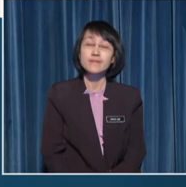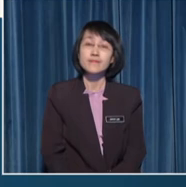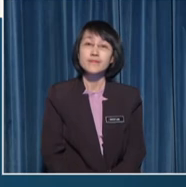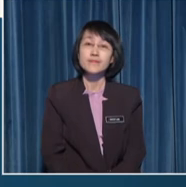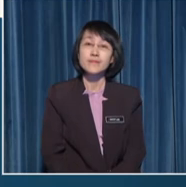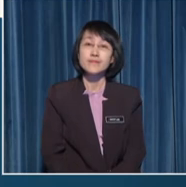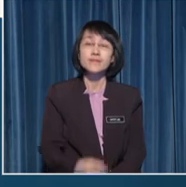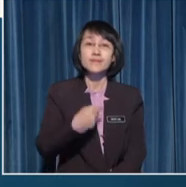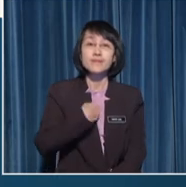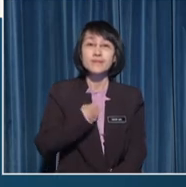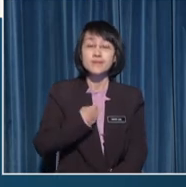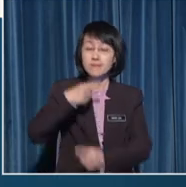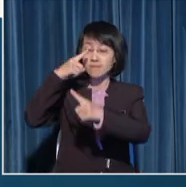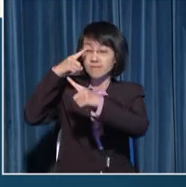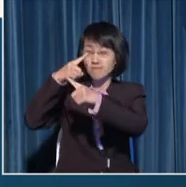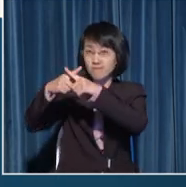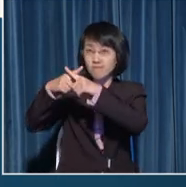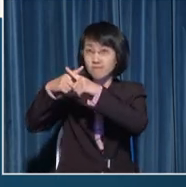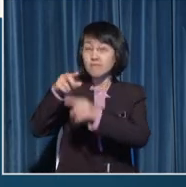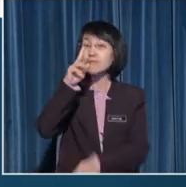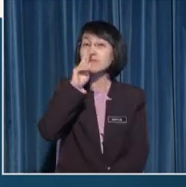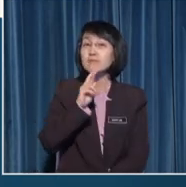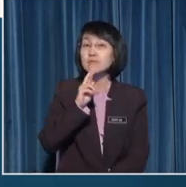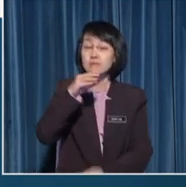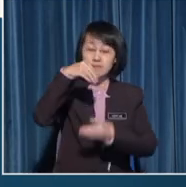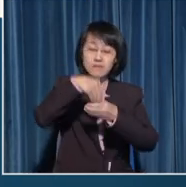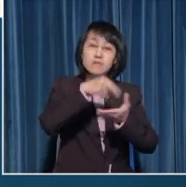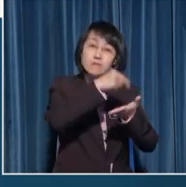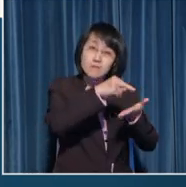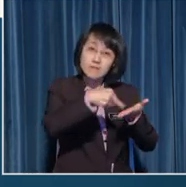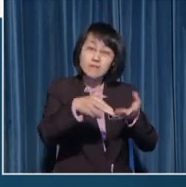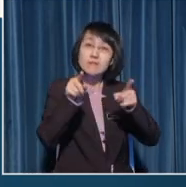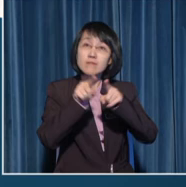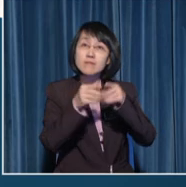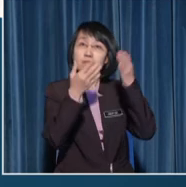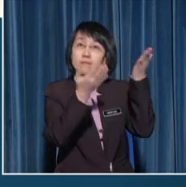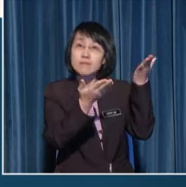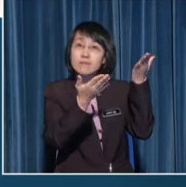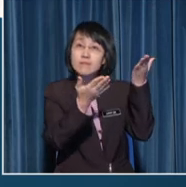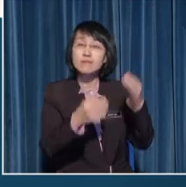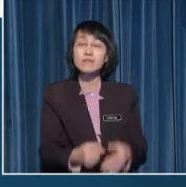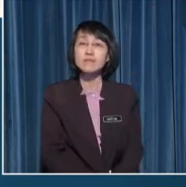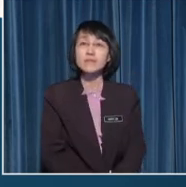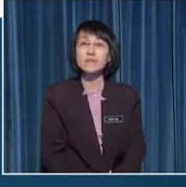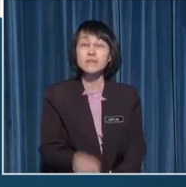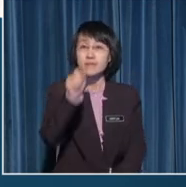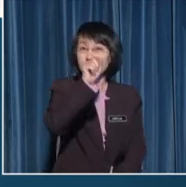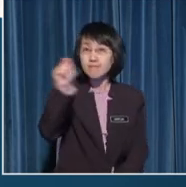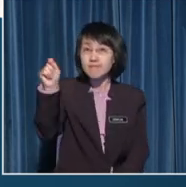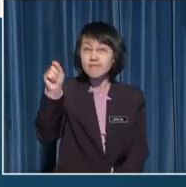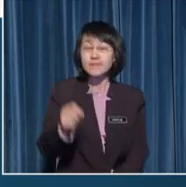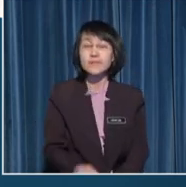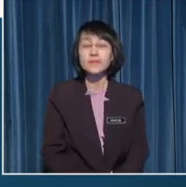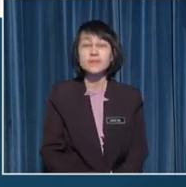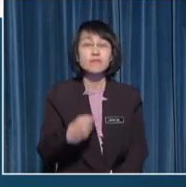I cross the word red in the note like this, so that I